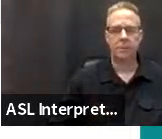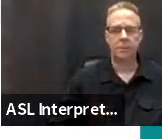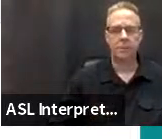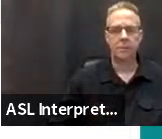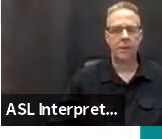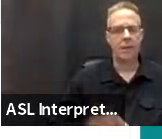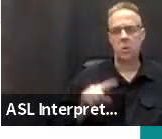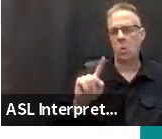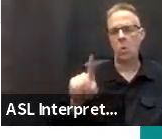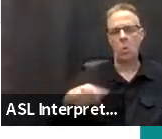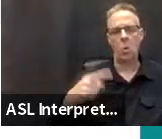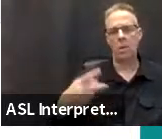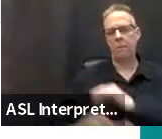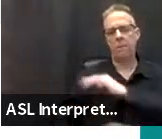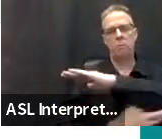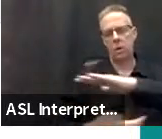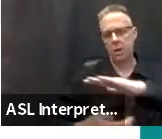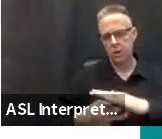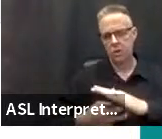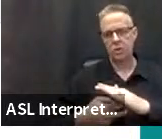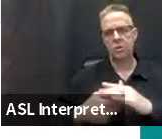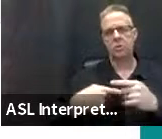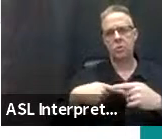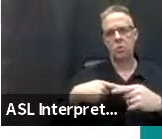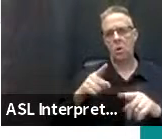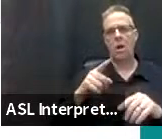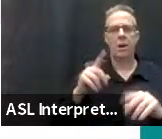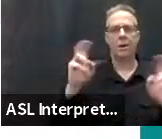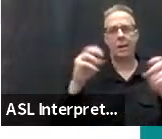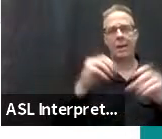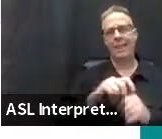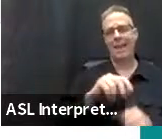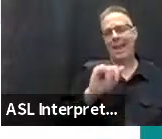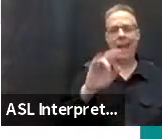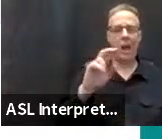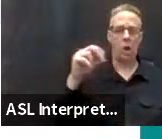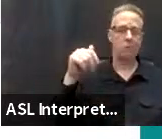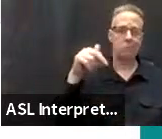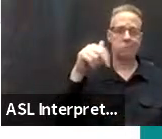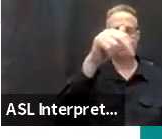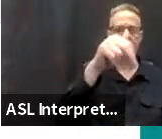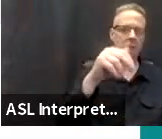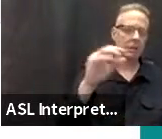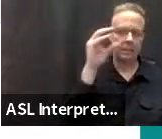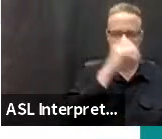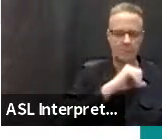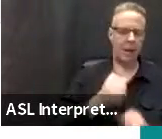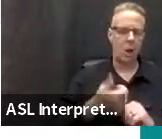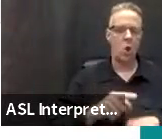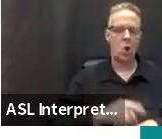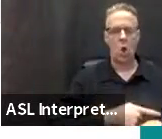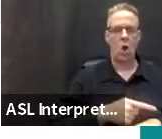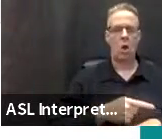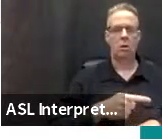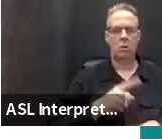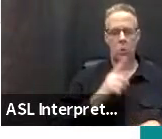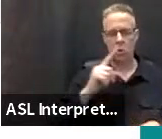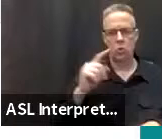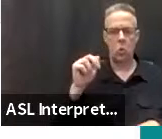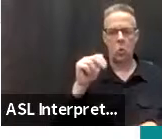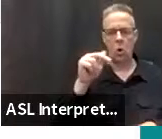the bridge, the path, while you're up in the air, kind of a estimate of the time it would